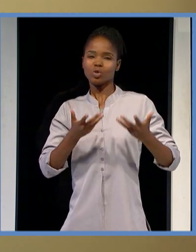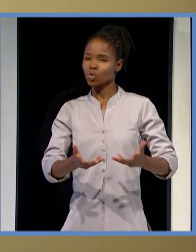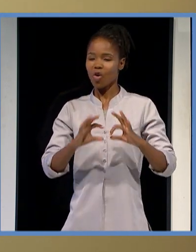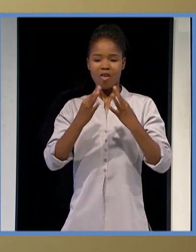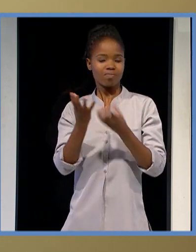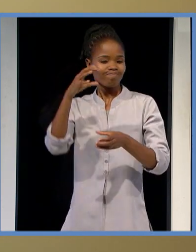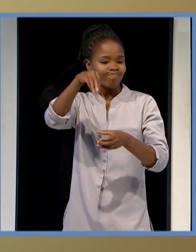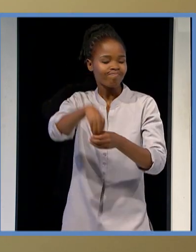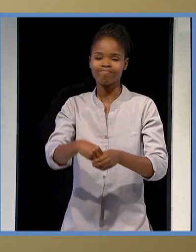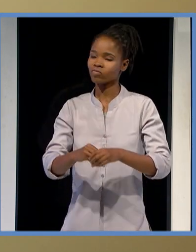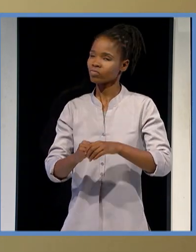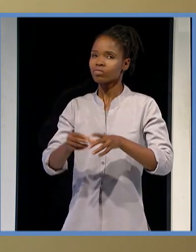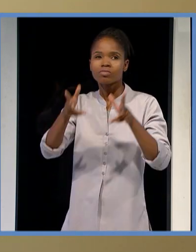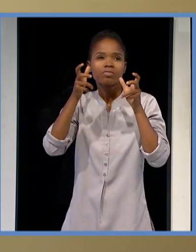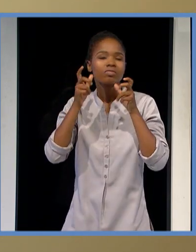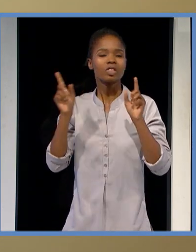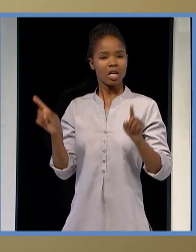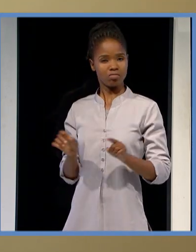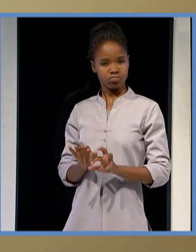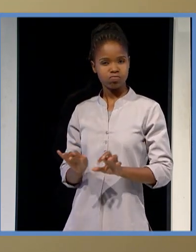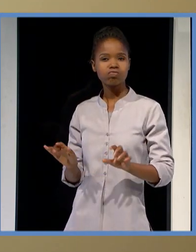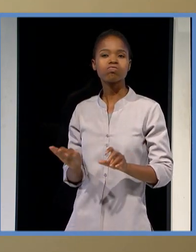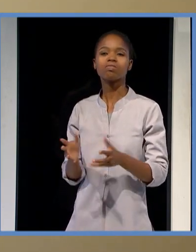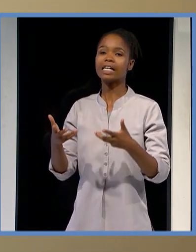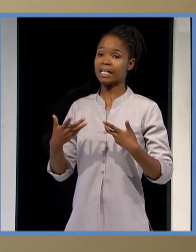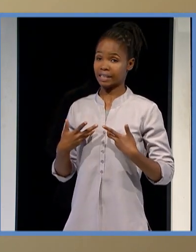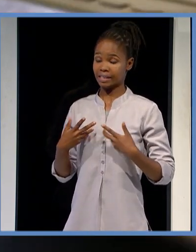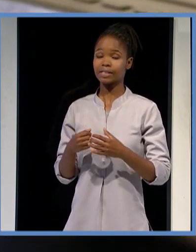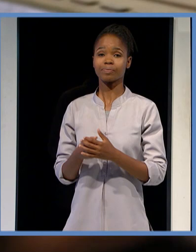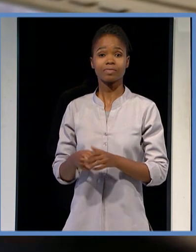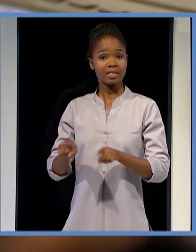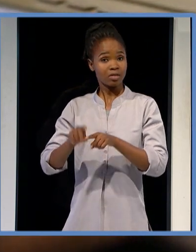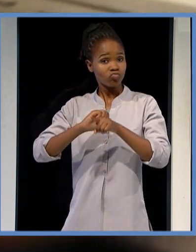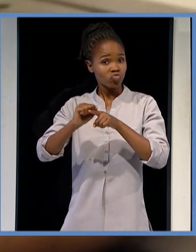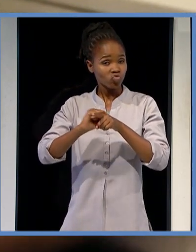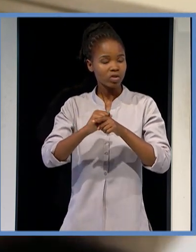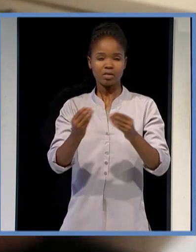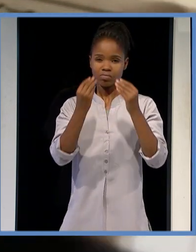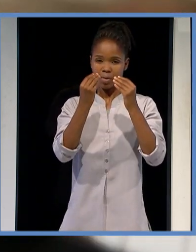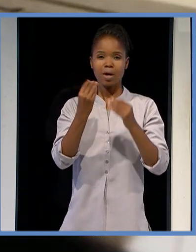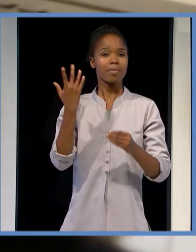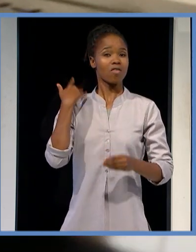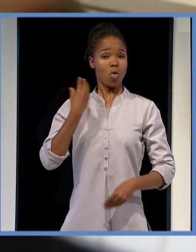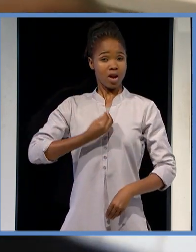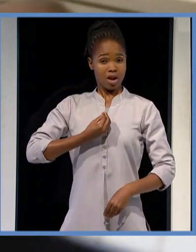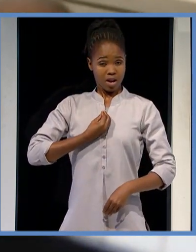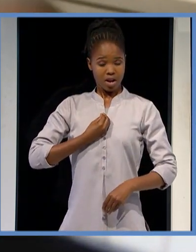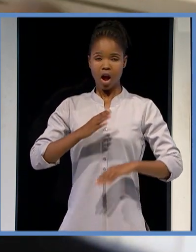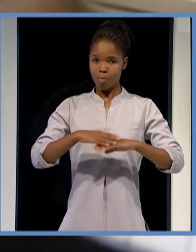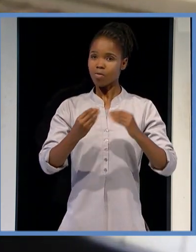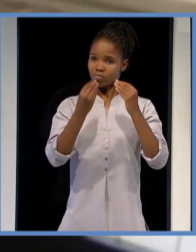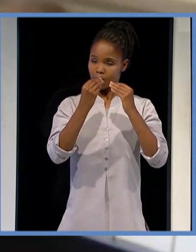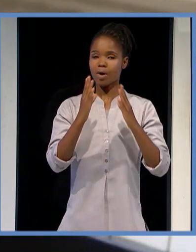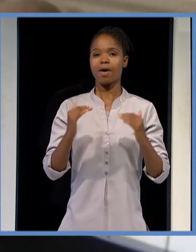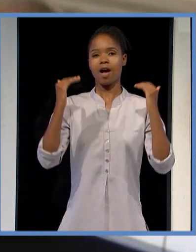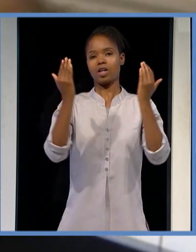so, and then obviously I got good training while I was still in my younger days, back at high